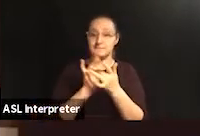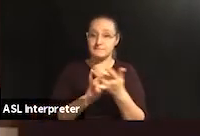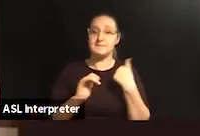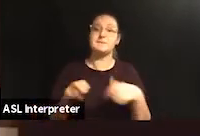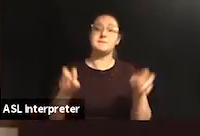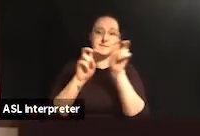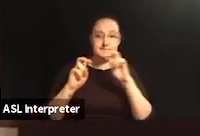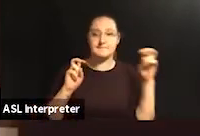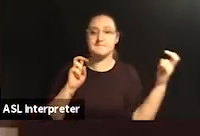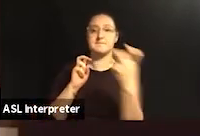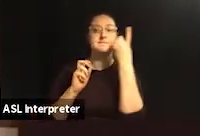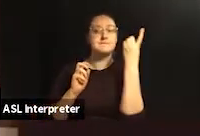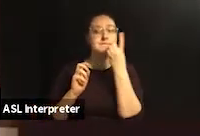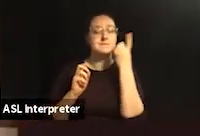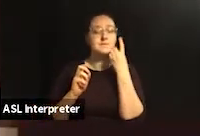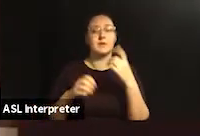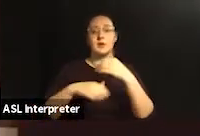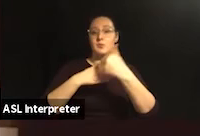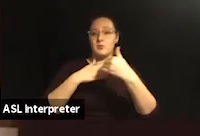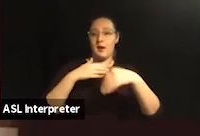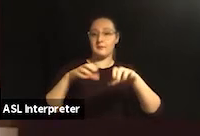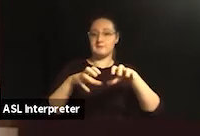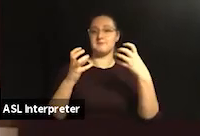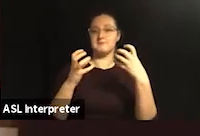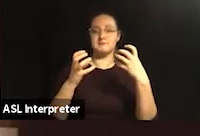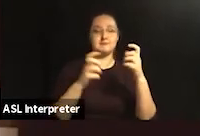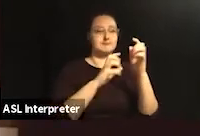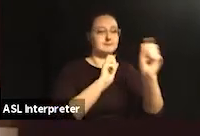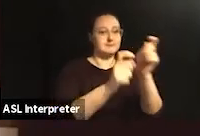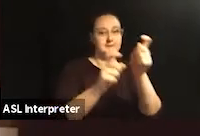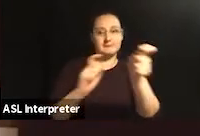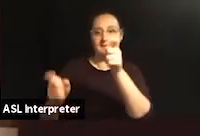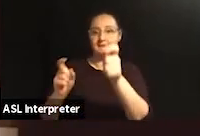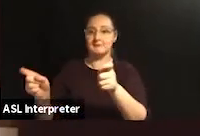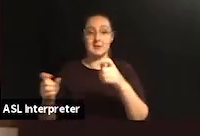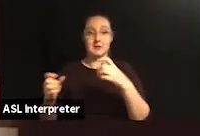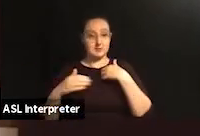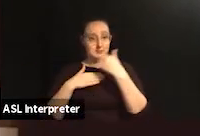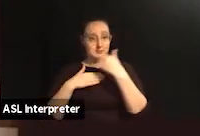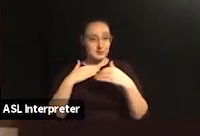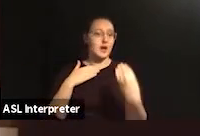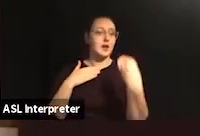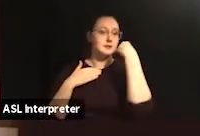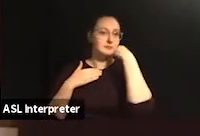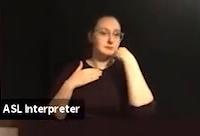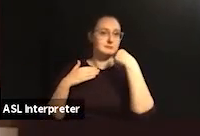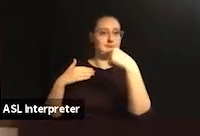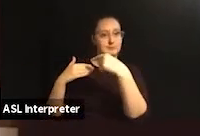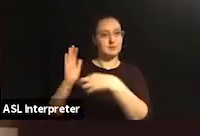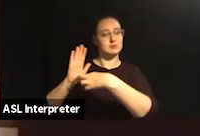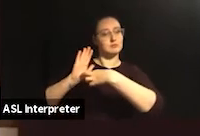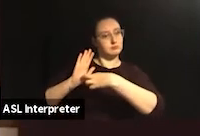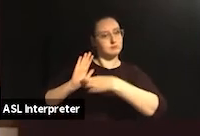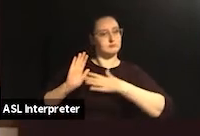to you, he broke it and gave it to his disciples and said, "Take, eat. This is my body which is given for you. Do